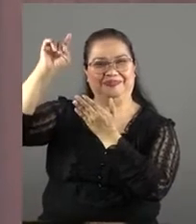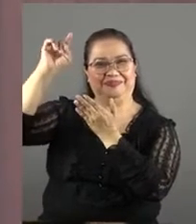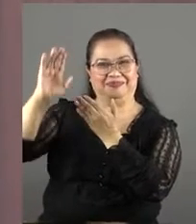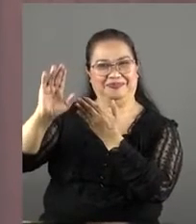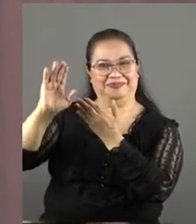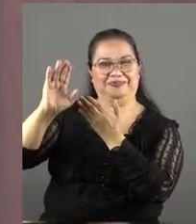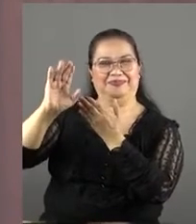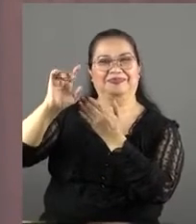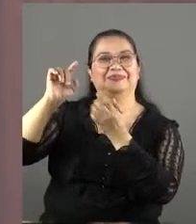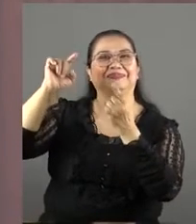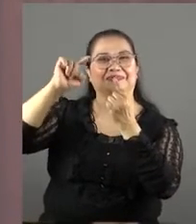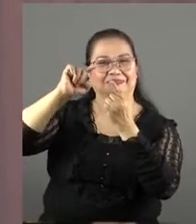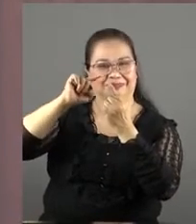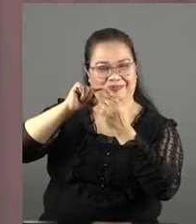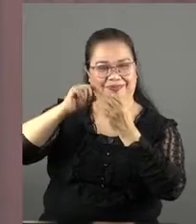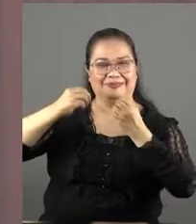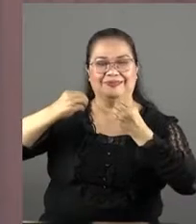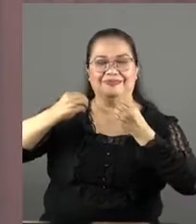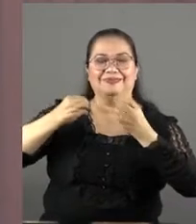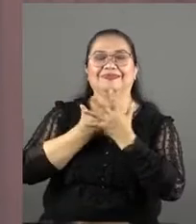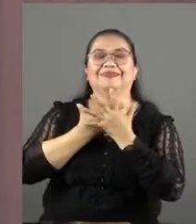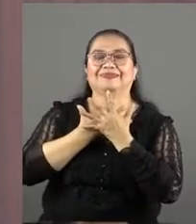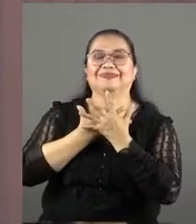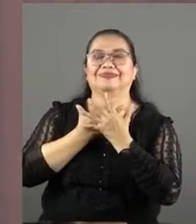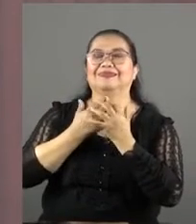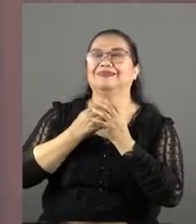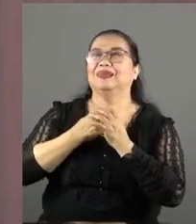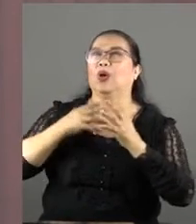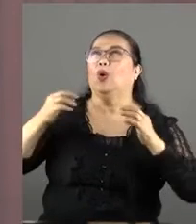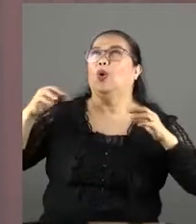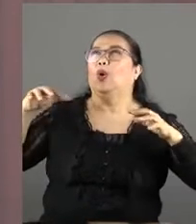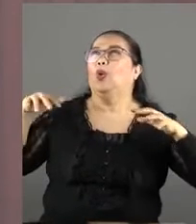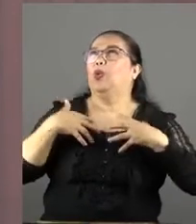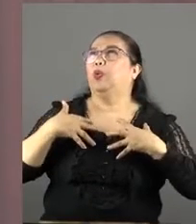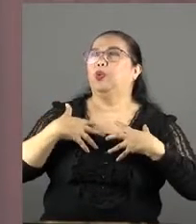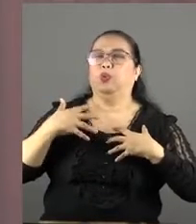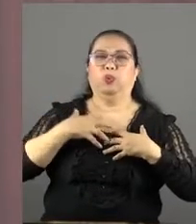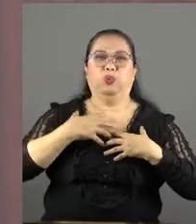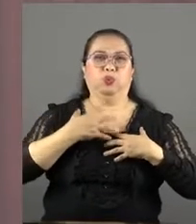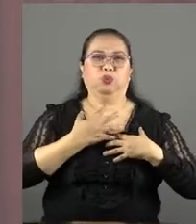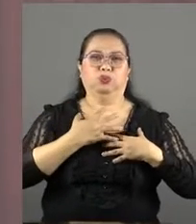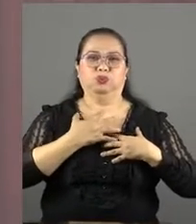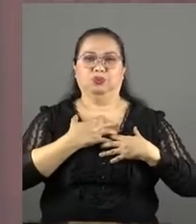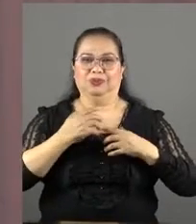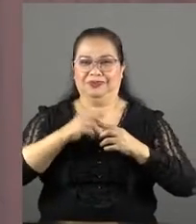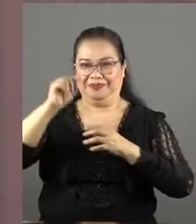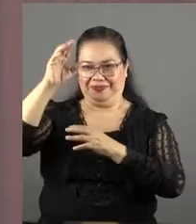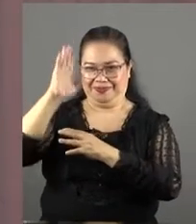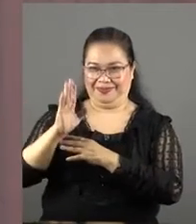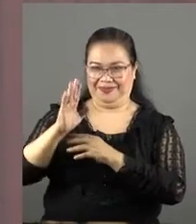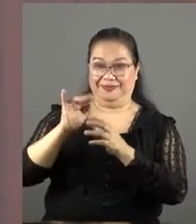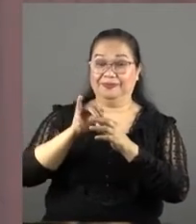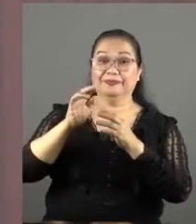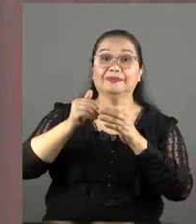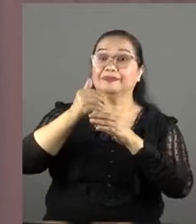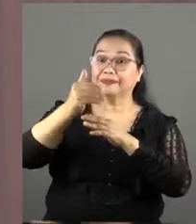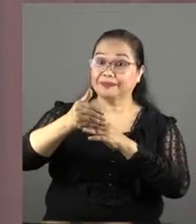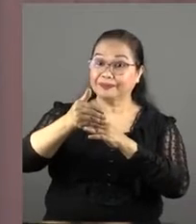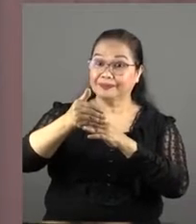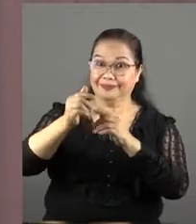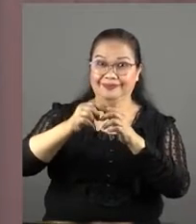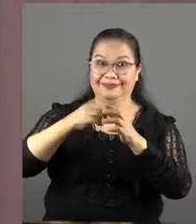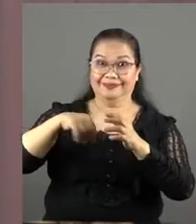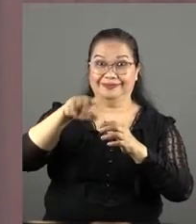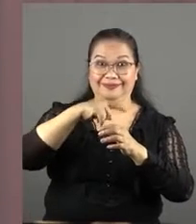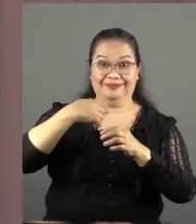the terror of God. I want to ask this question before I move on to the next point that